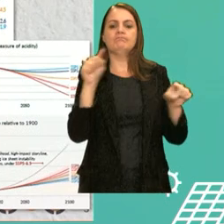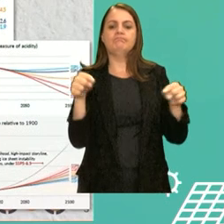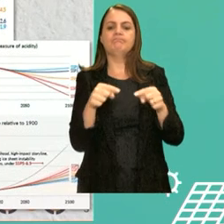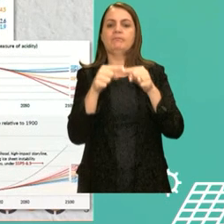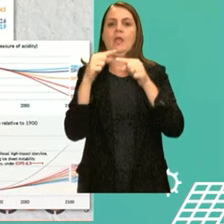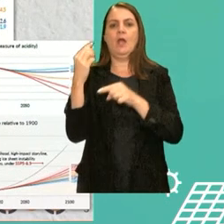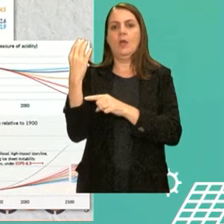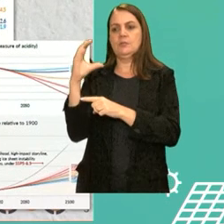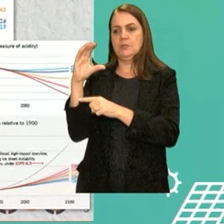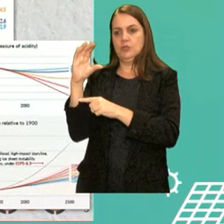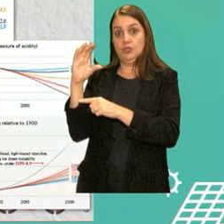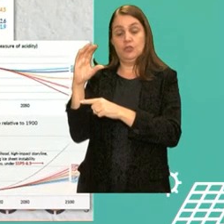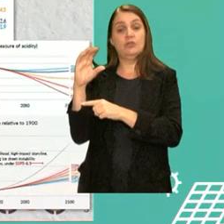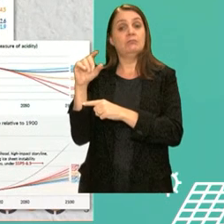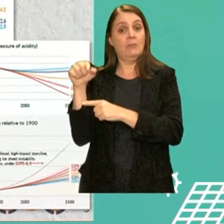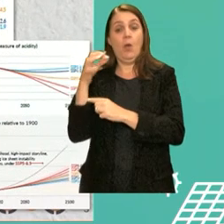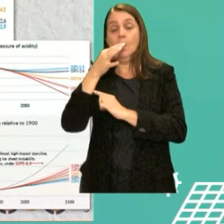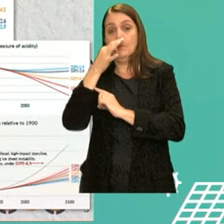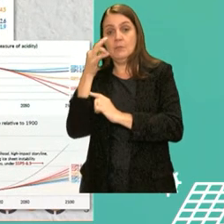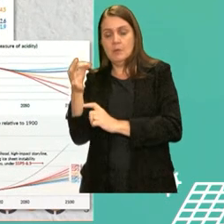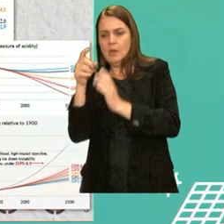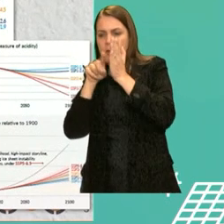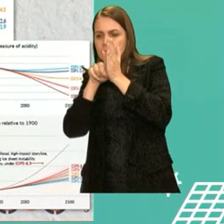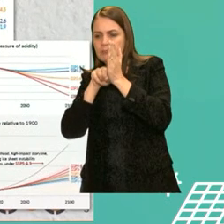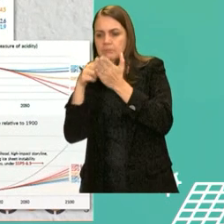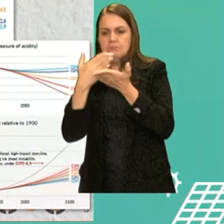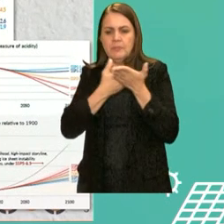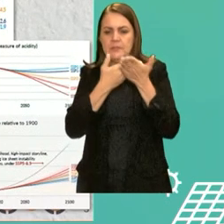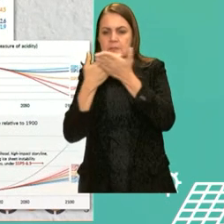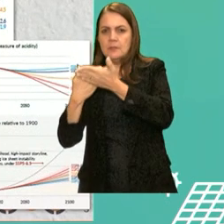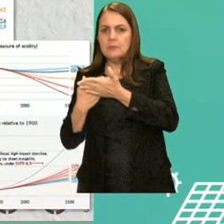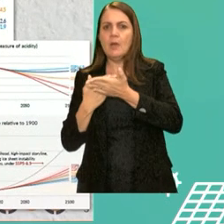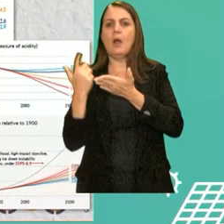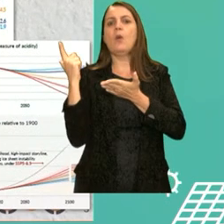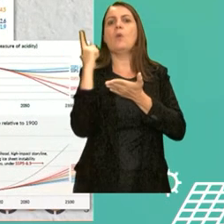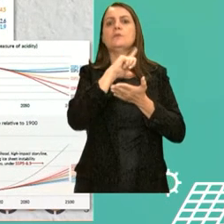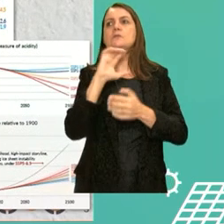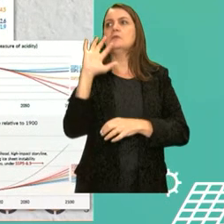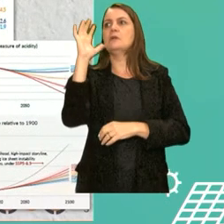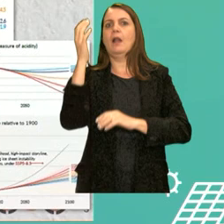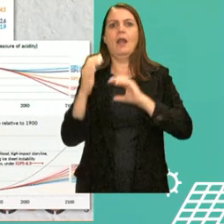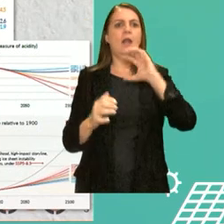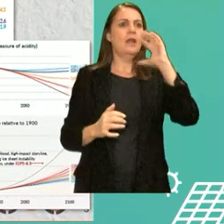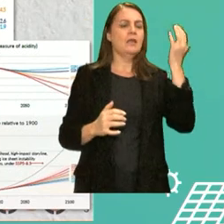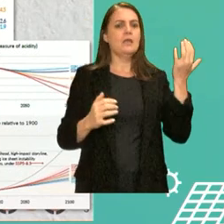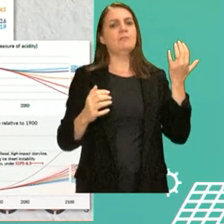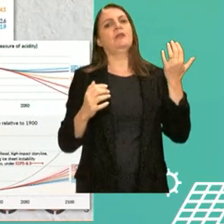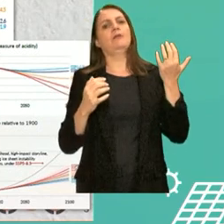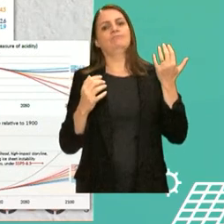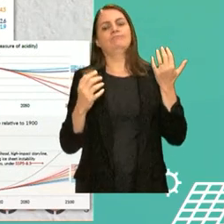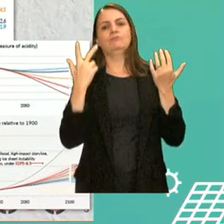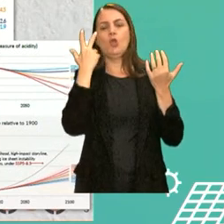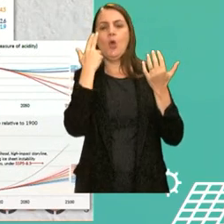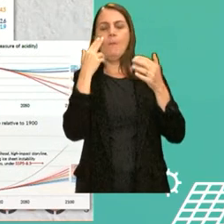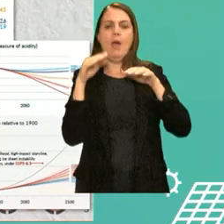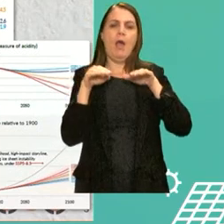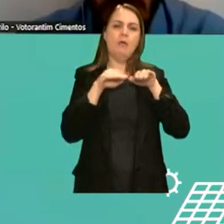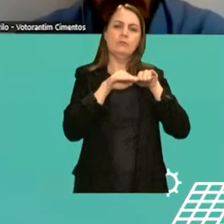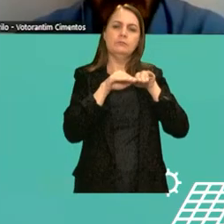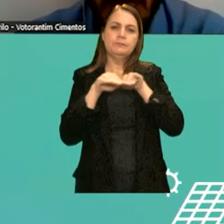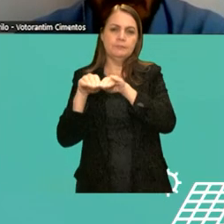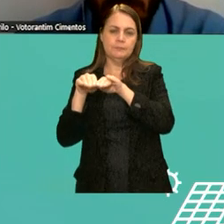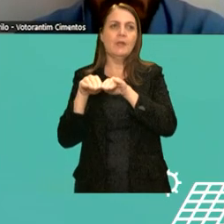to comply and to meet the best practices. provided by